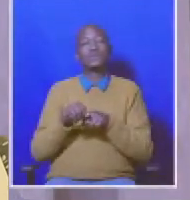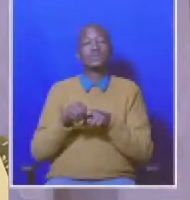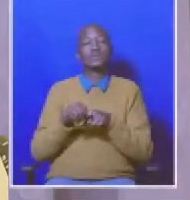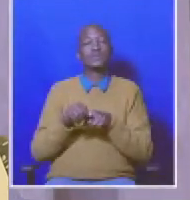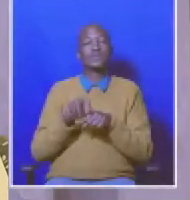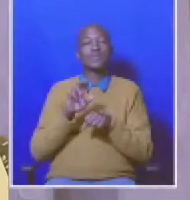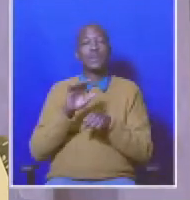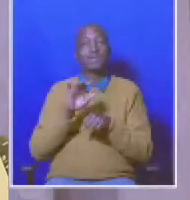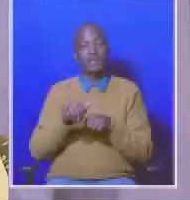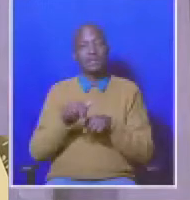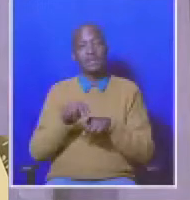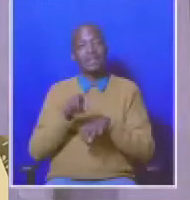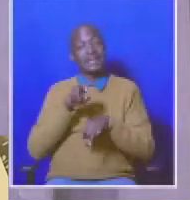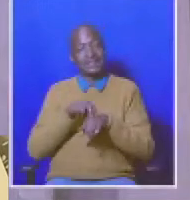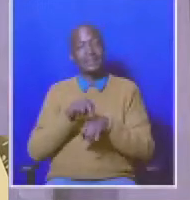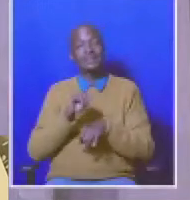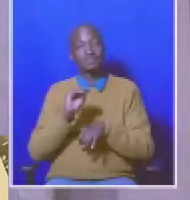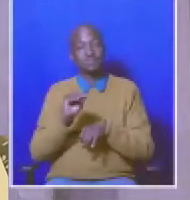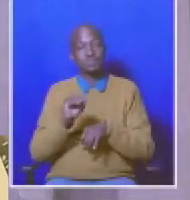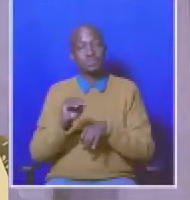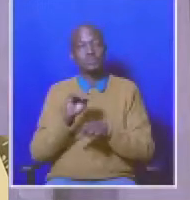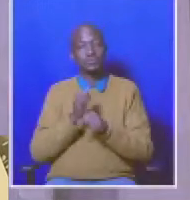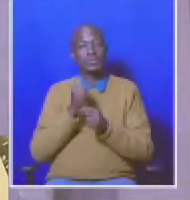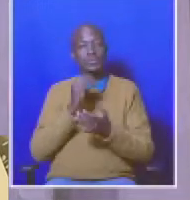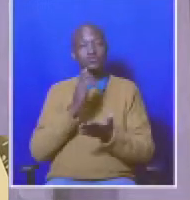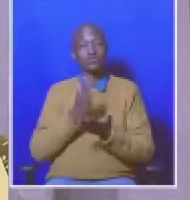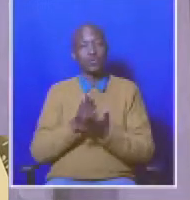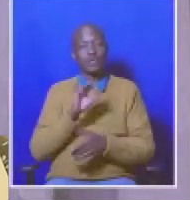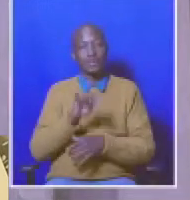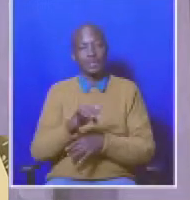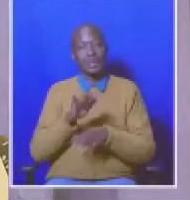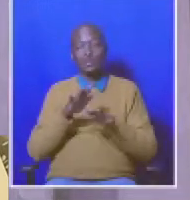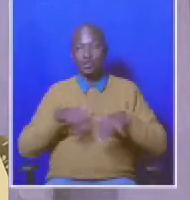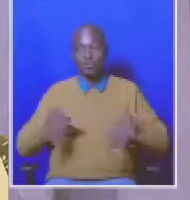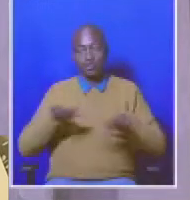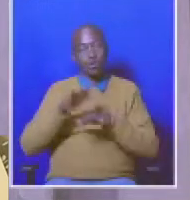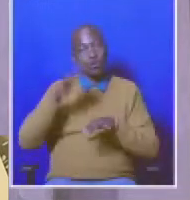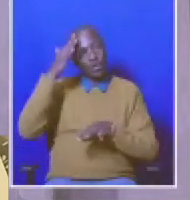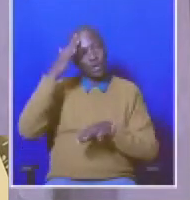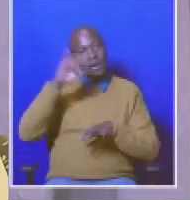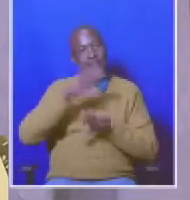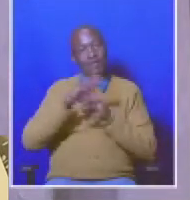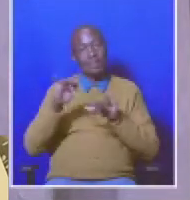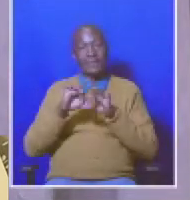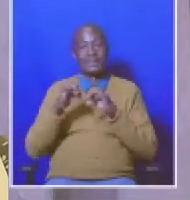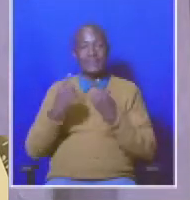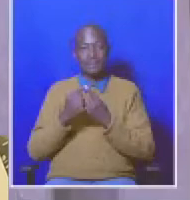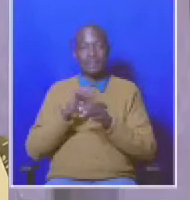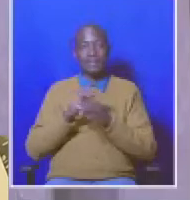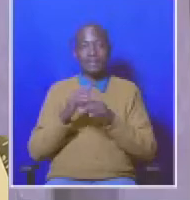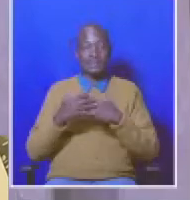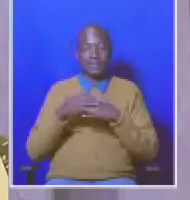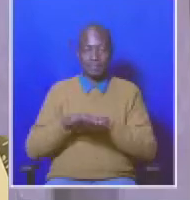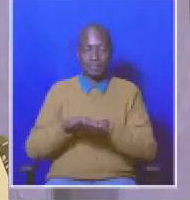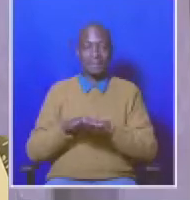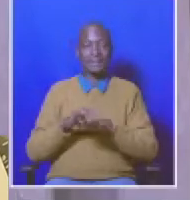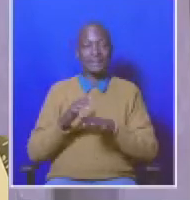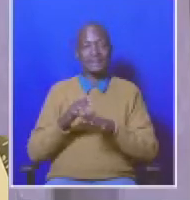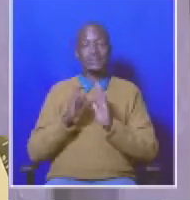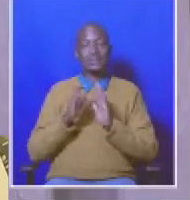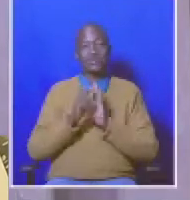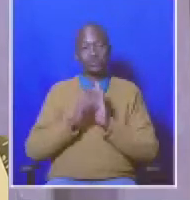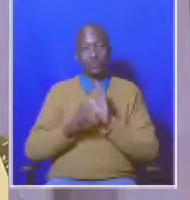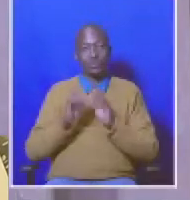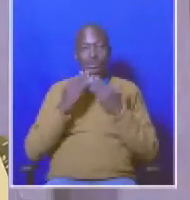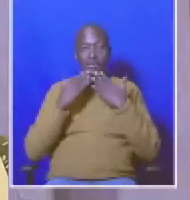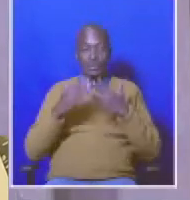there's a need to ensure that all government departments do implement these measures. Thank you very much.